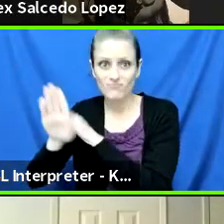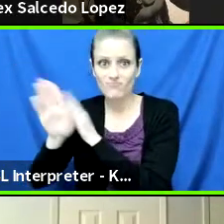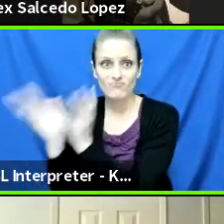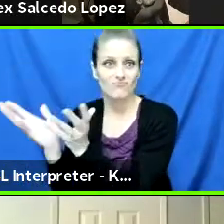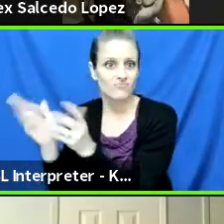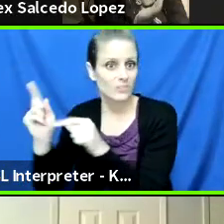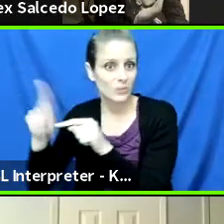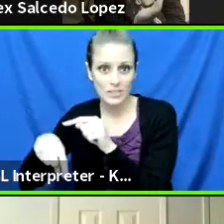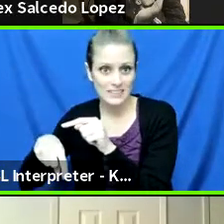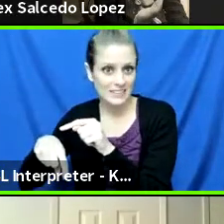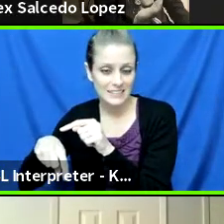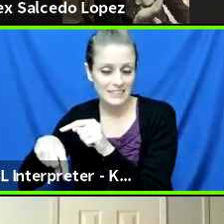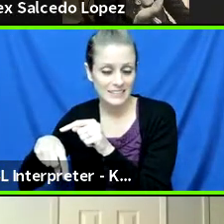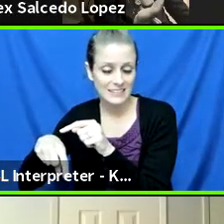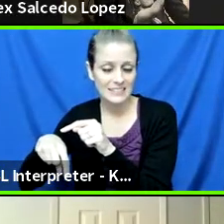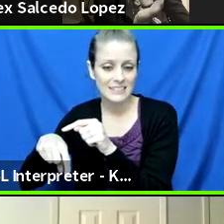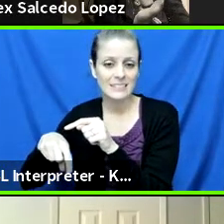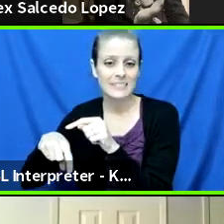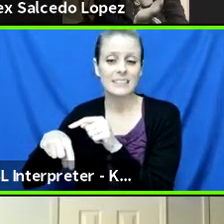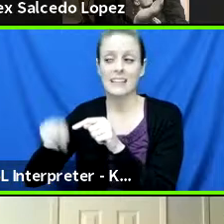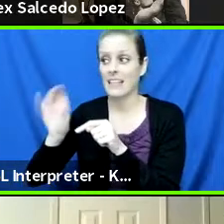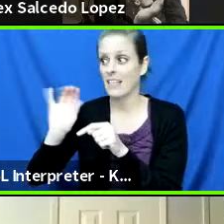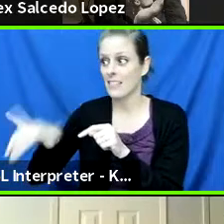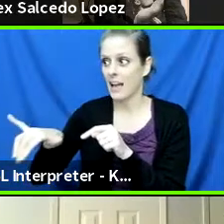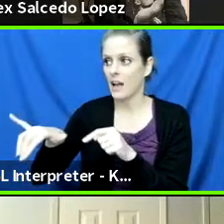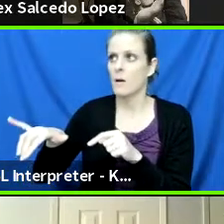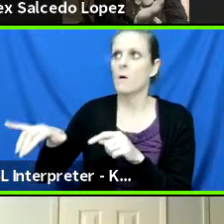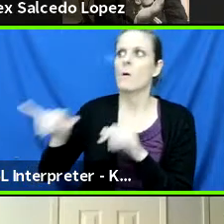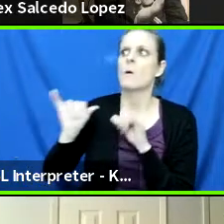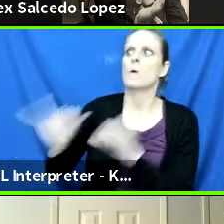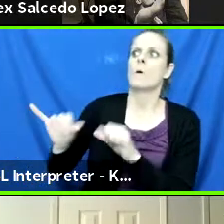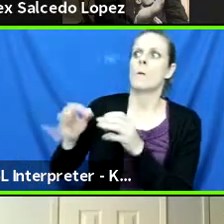And it kind of pushed me to get the vaccine